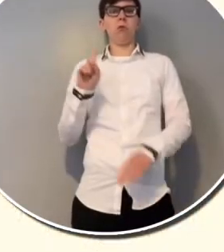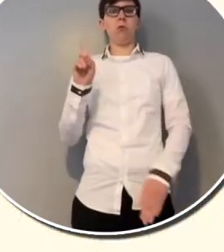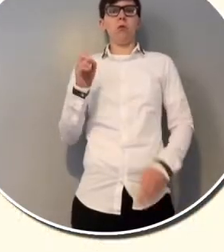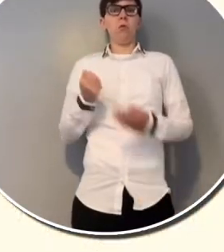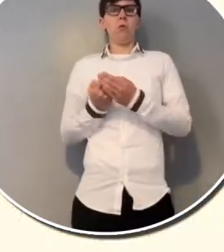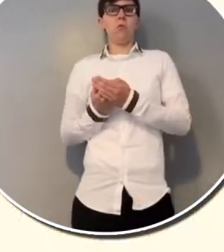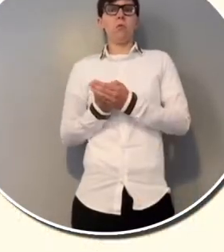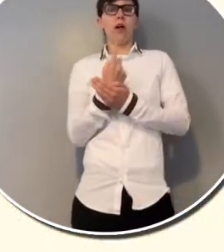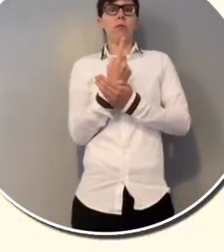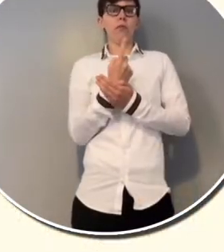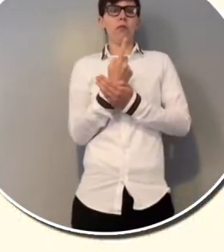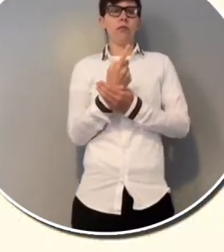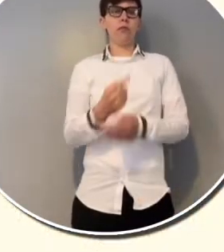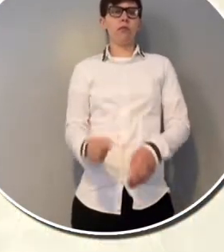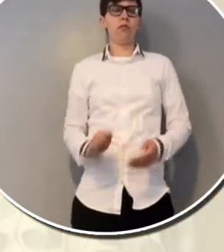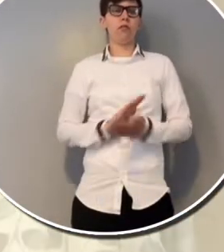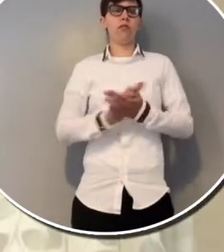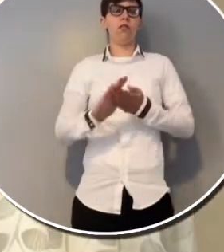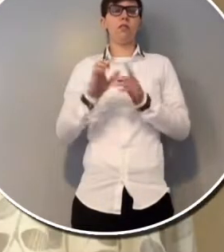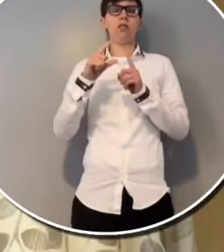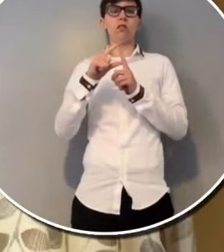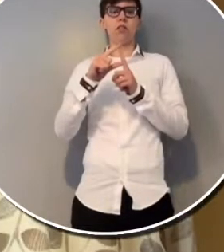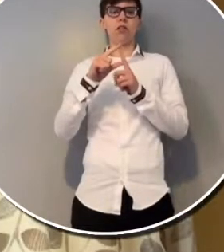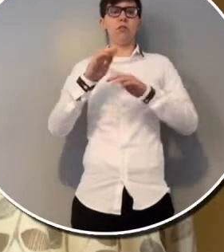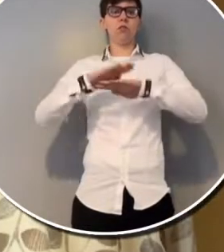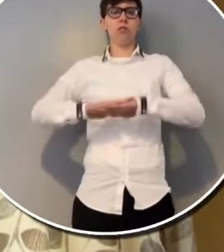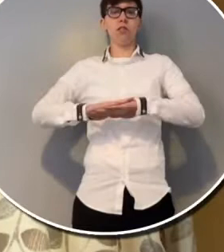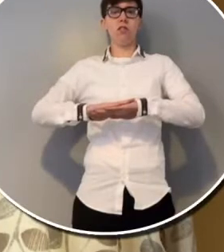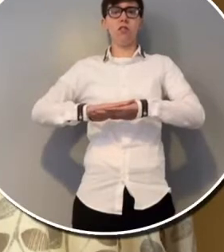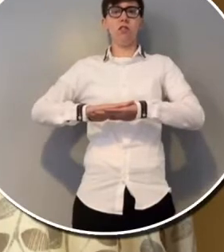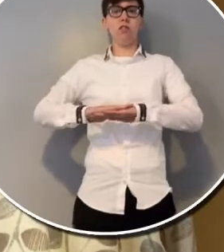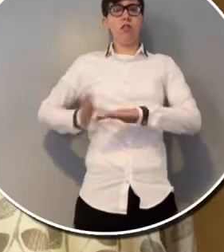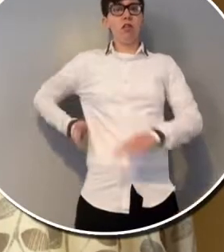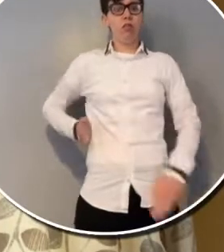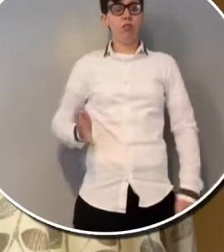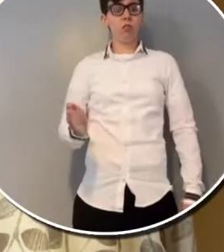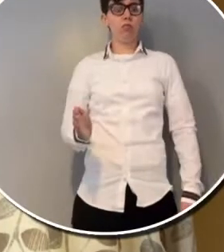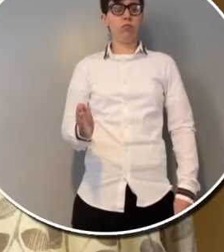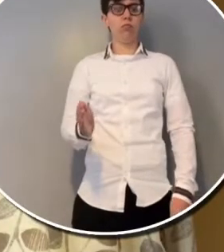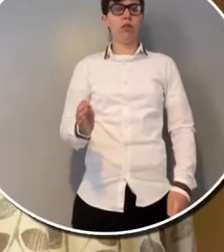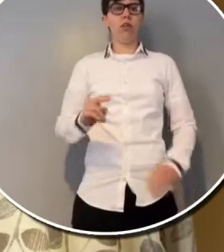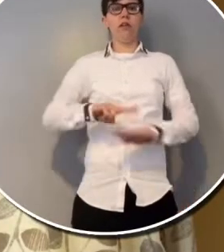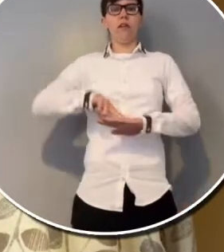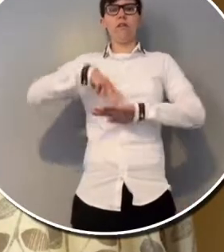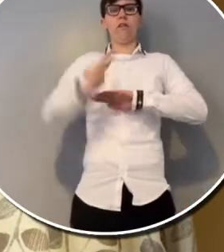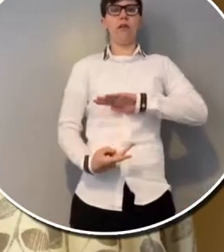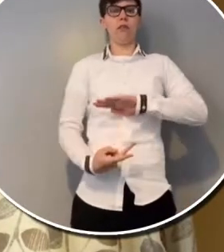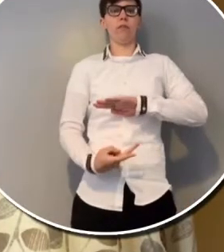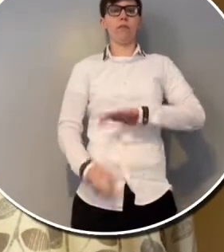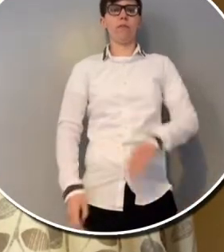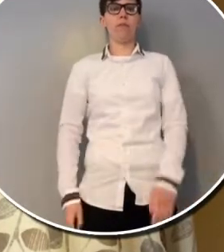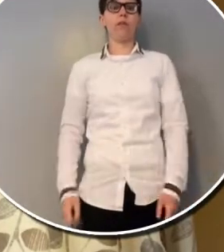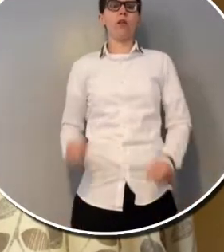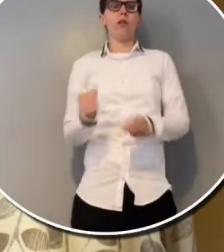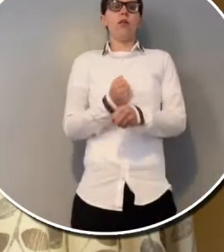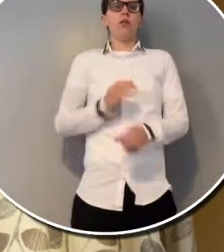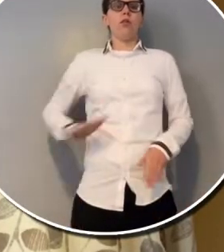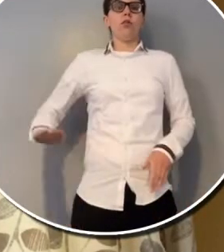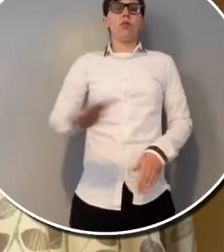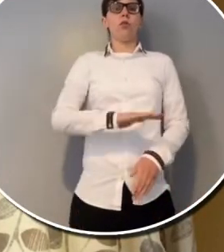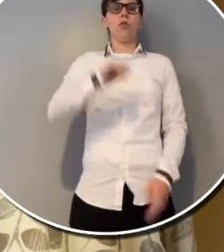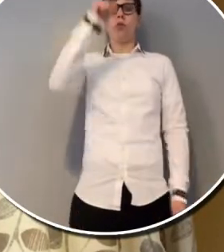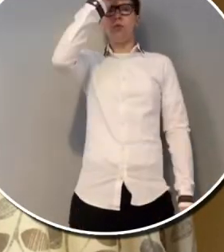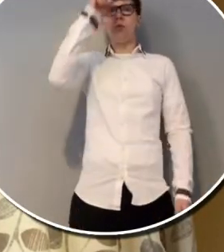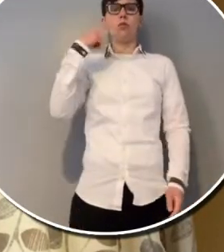after three, one, two, three. Humpty Dumpty sat on the wall. Humpty